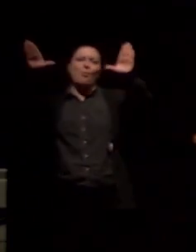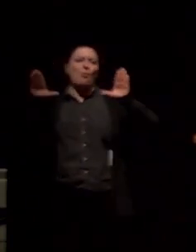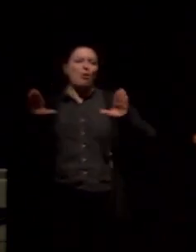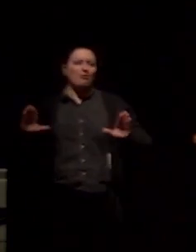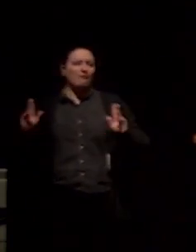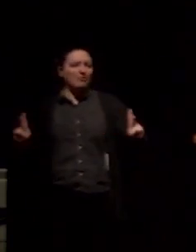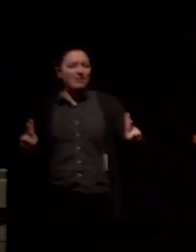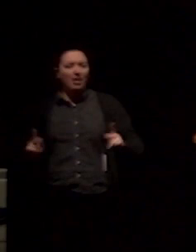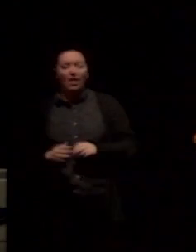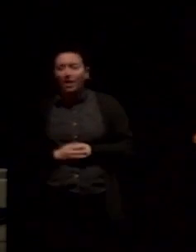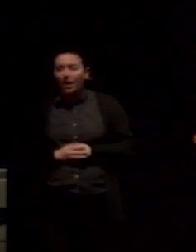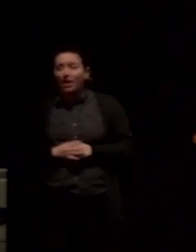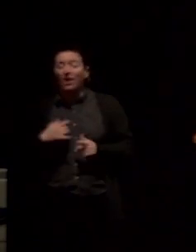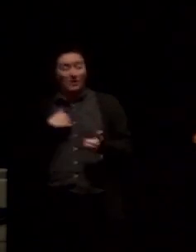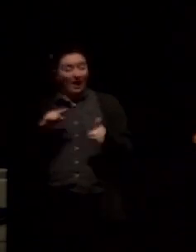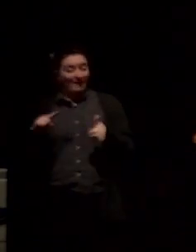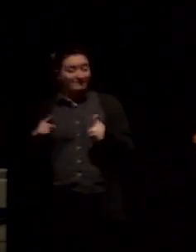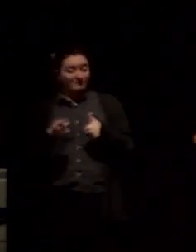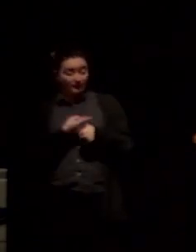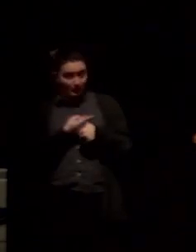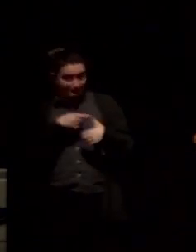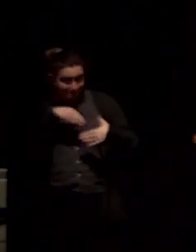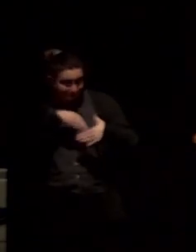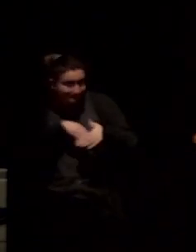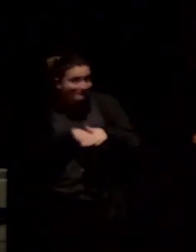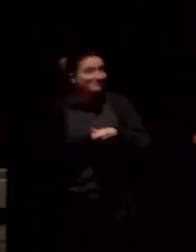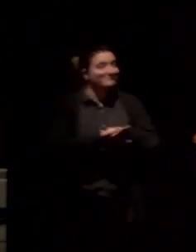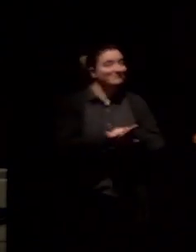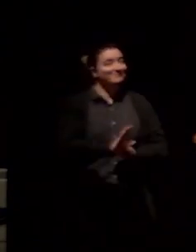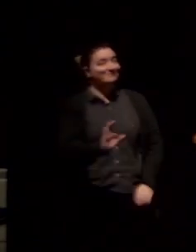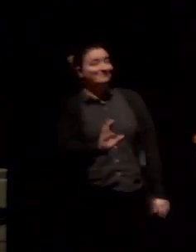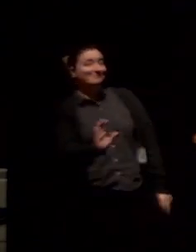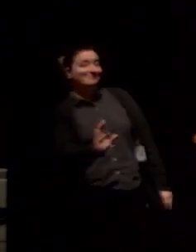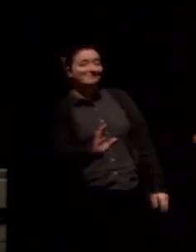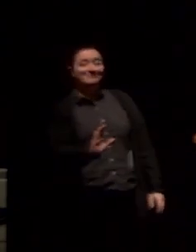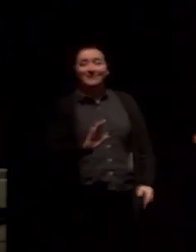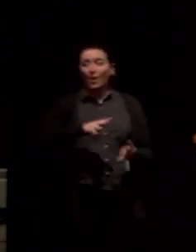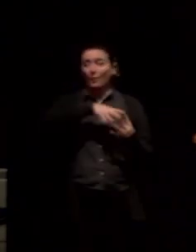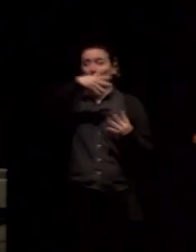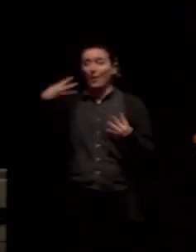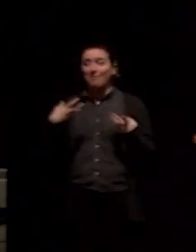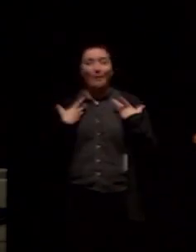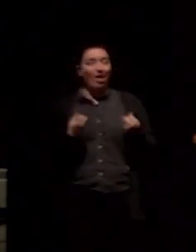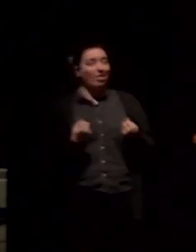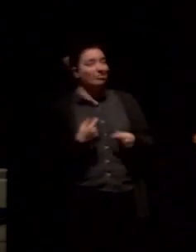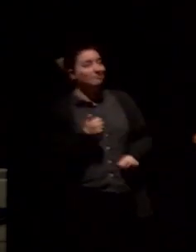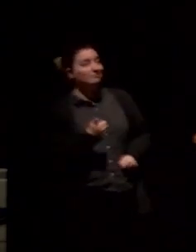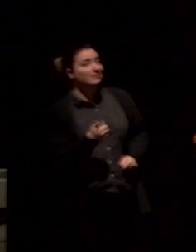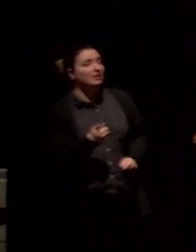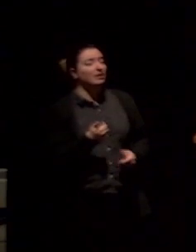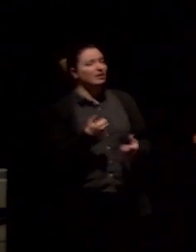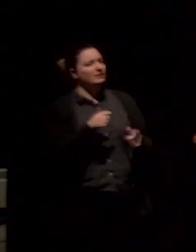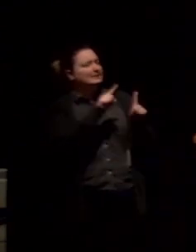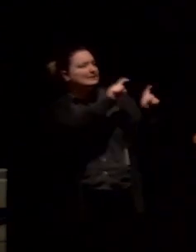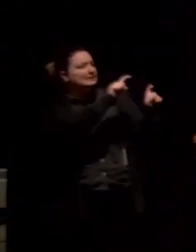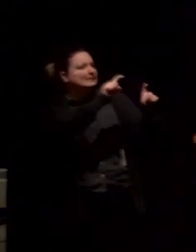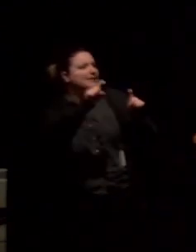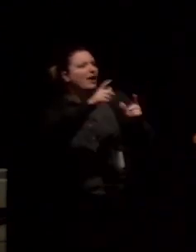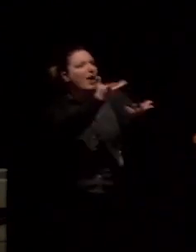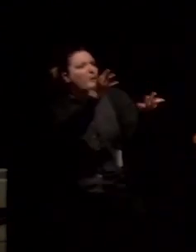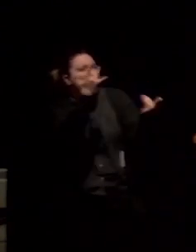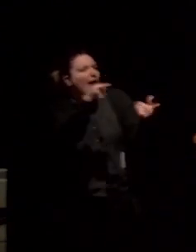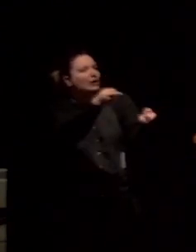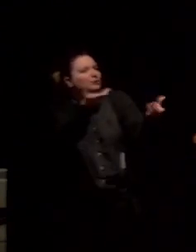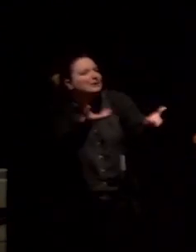Rainbow Health and talked to all of our employees, I've been there for 4 years now, about you know why they're here and what keeps them here, almost